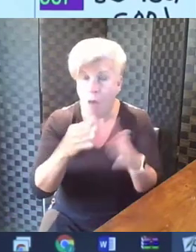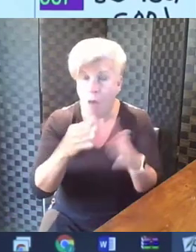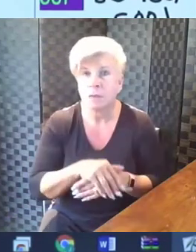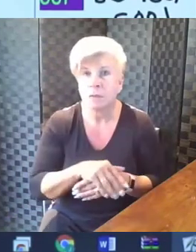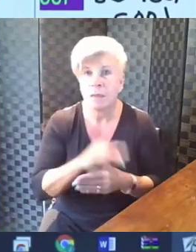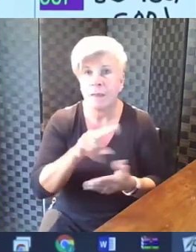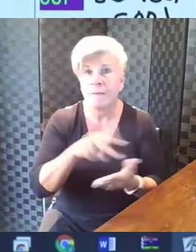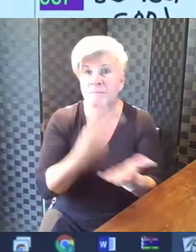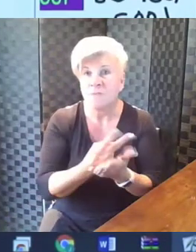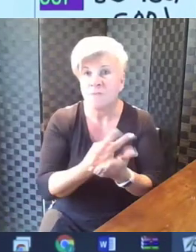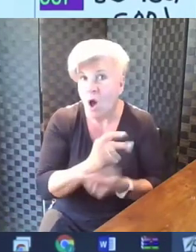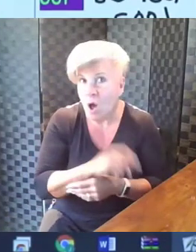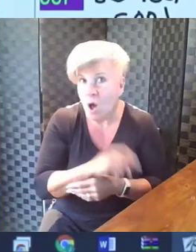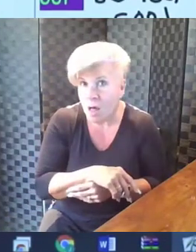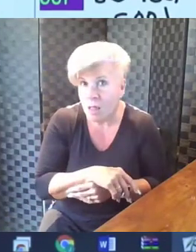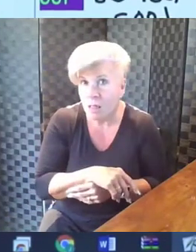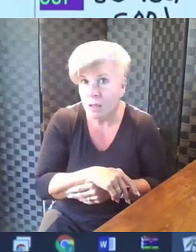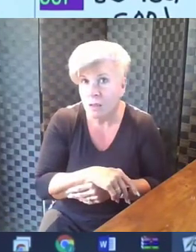mop.